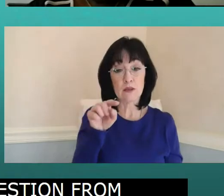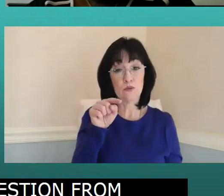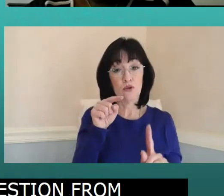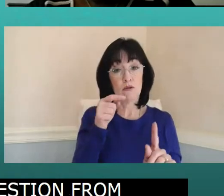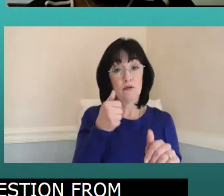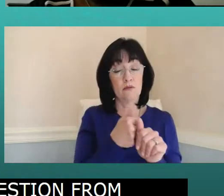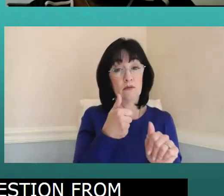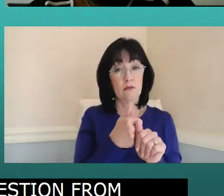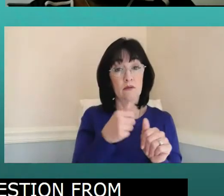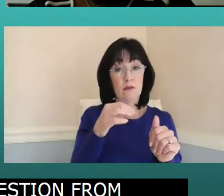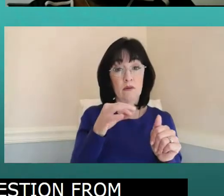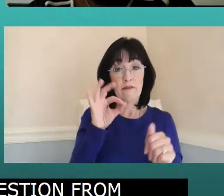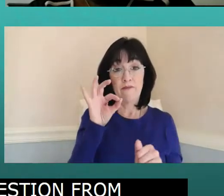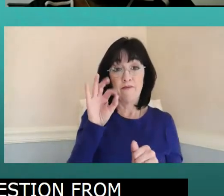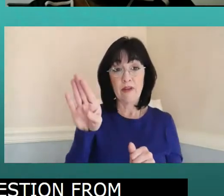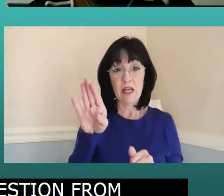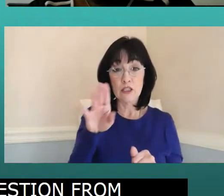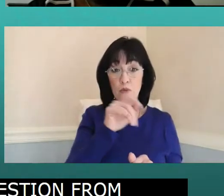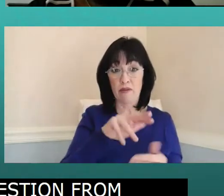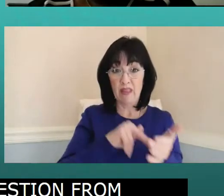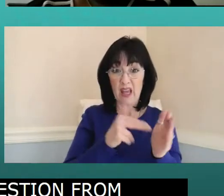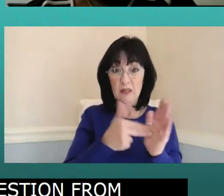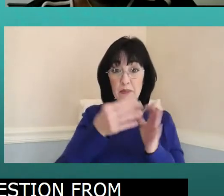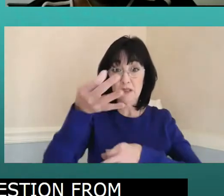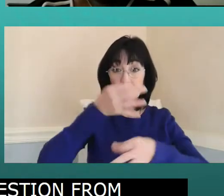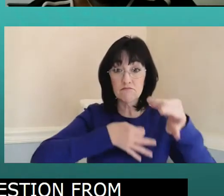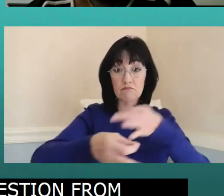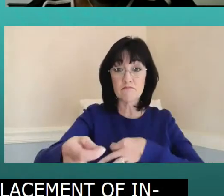in replacement of in-person summer school?